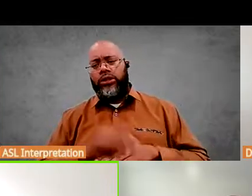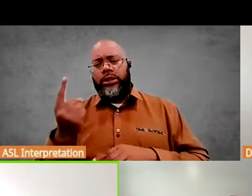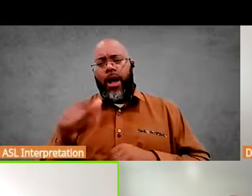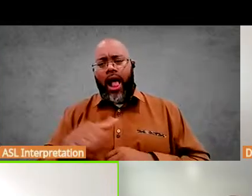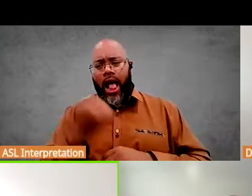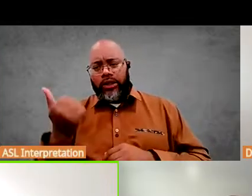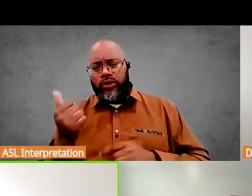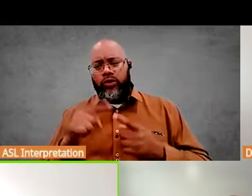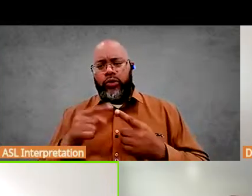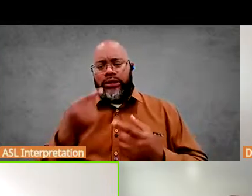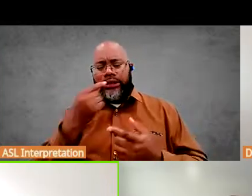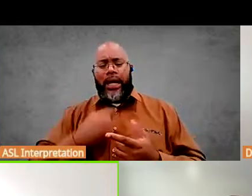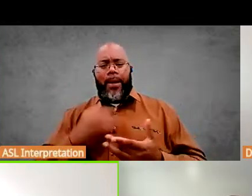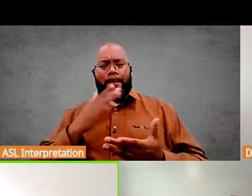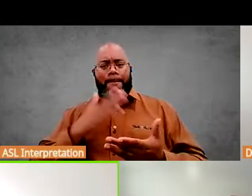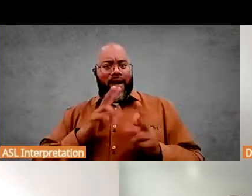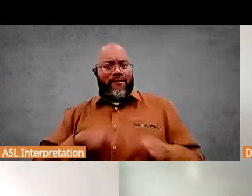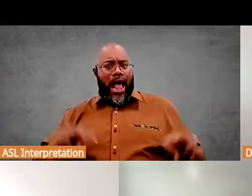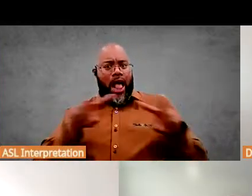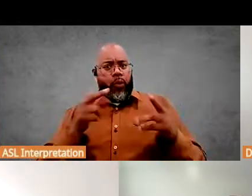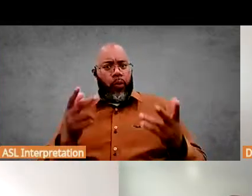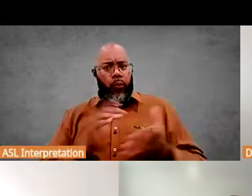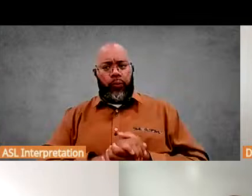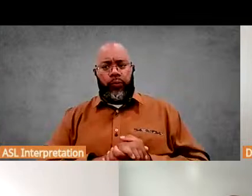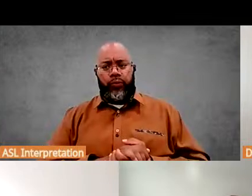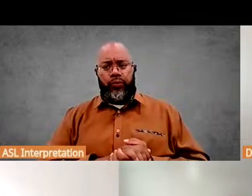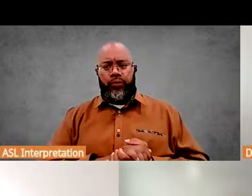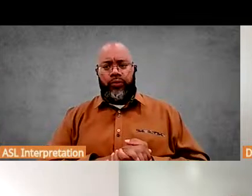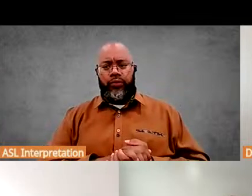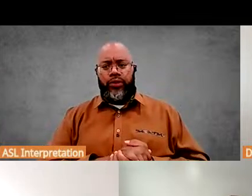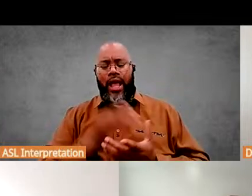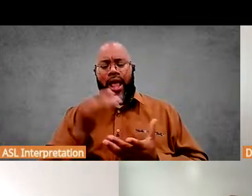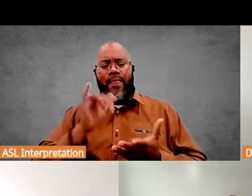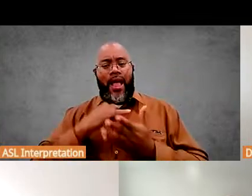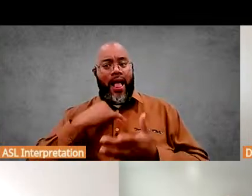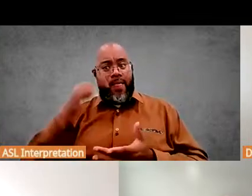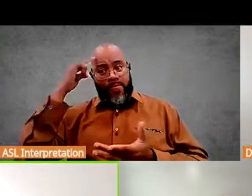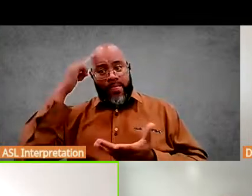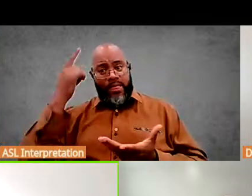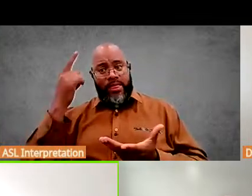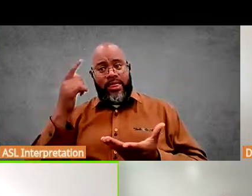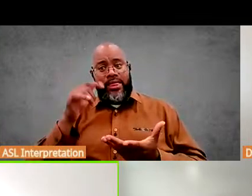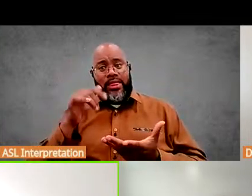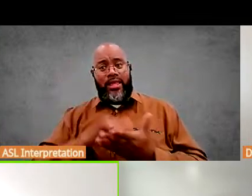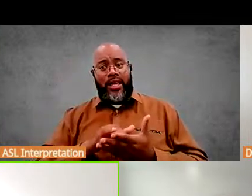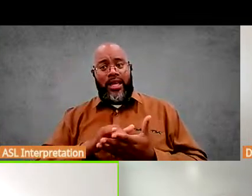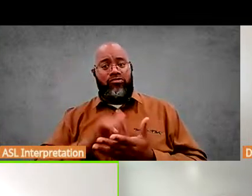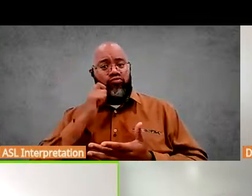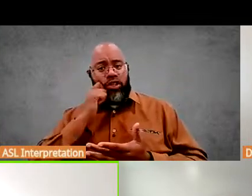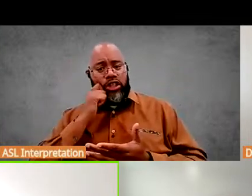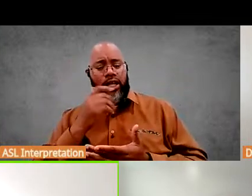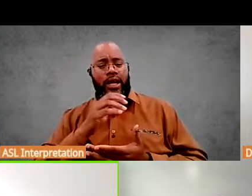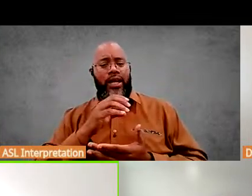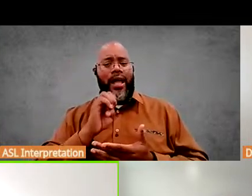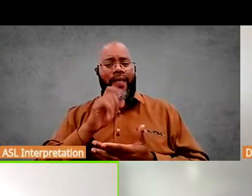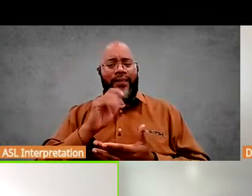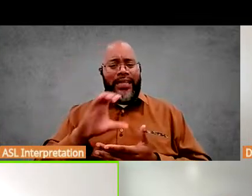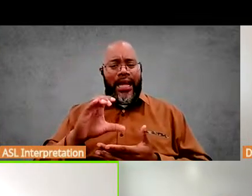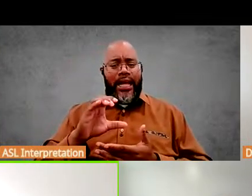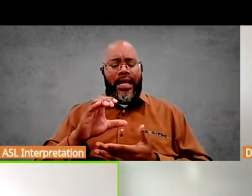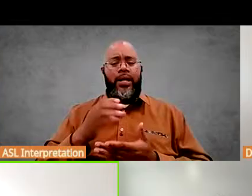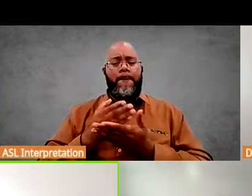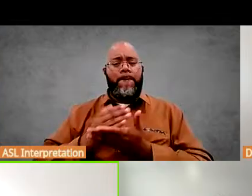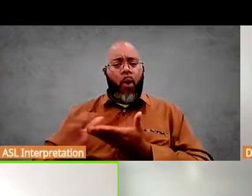to basically tell me my value. Mm. And that, I think, as racially and ethnically marginalized individuals